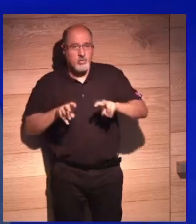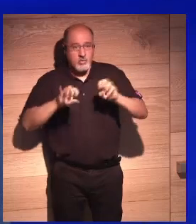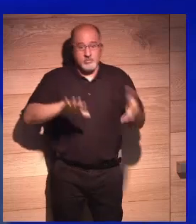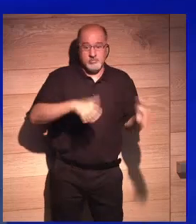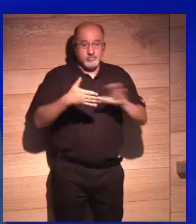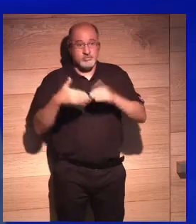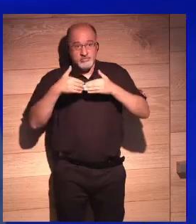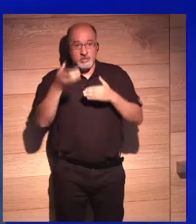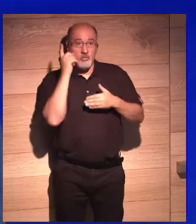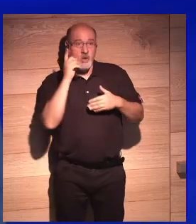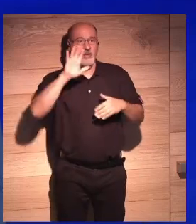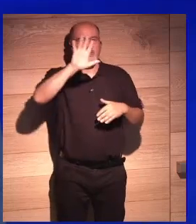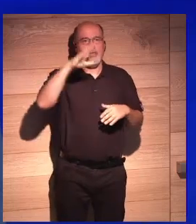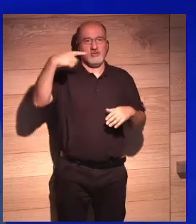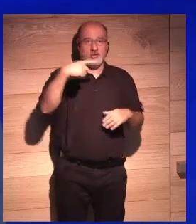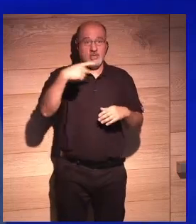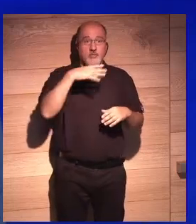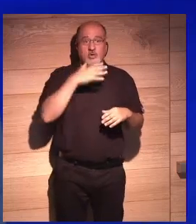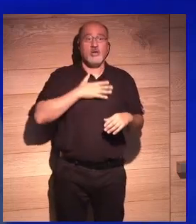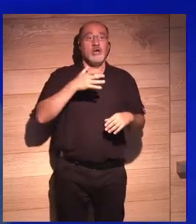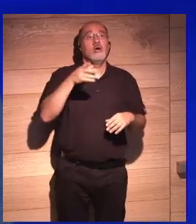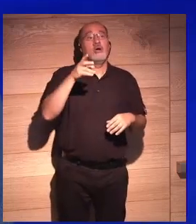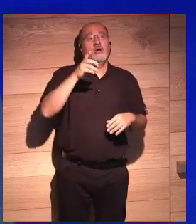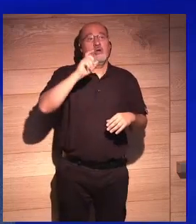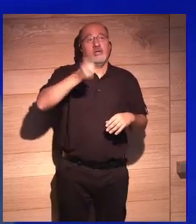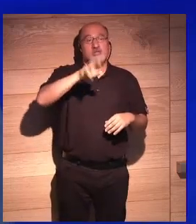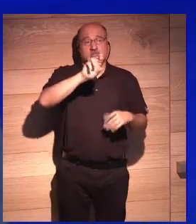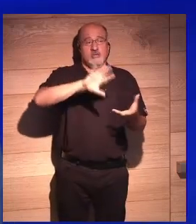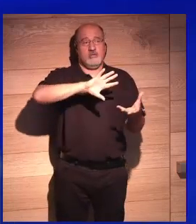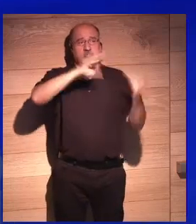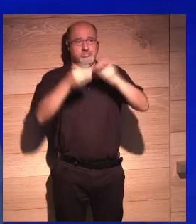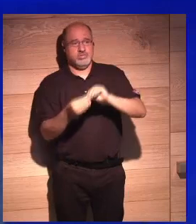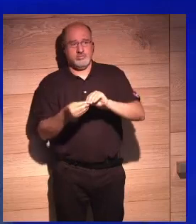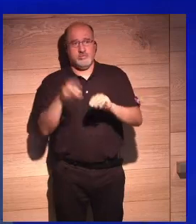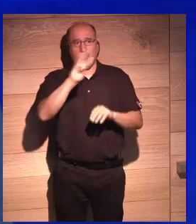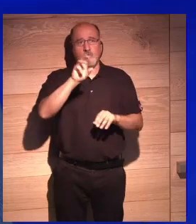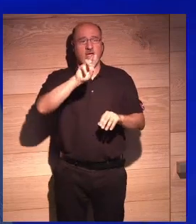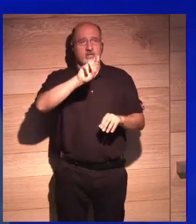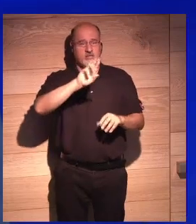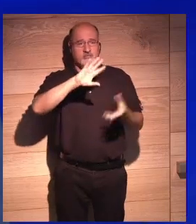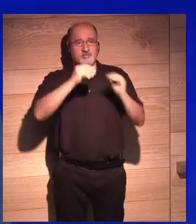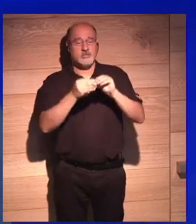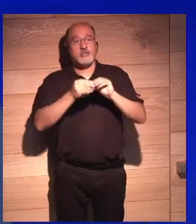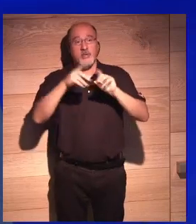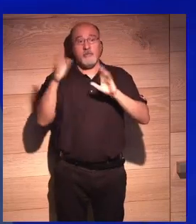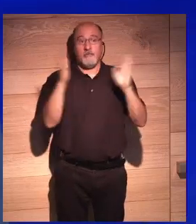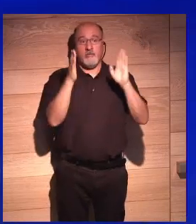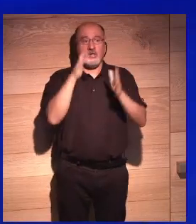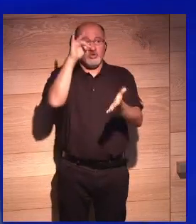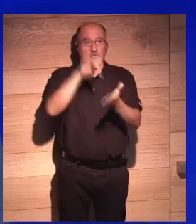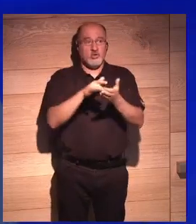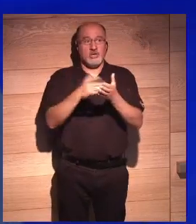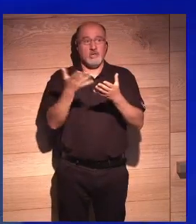that 5G will revolution VR, and all these are real-time content, especially for streaming